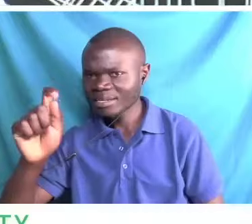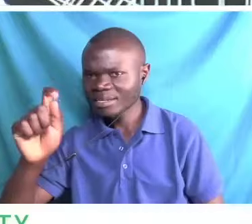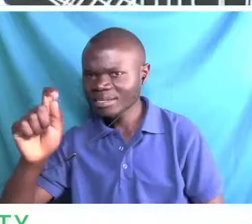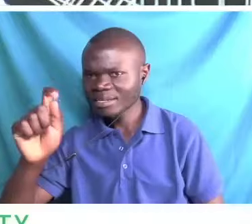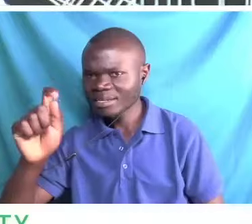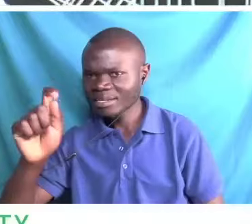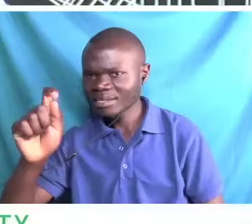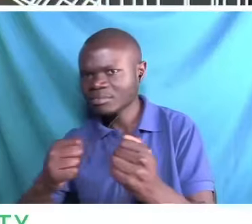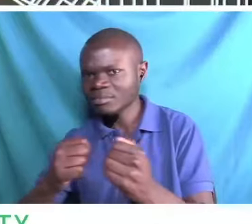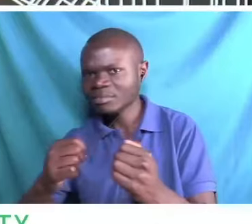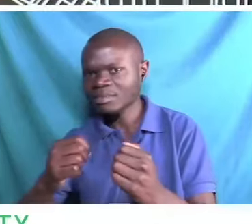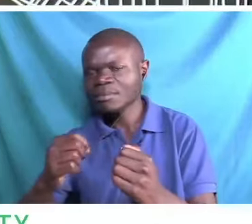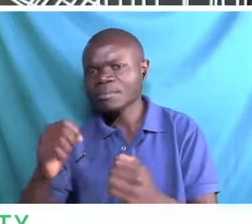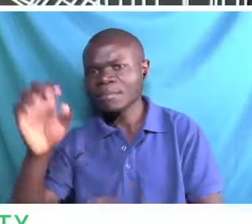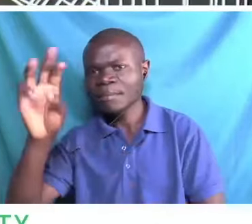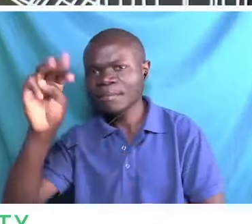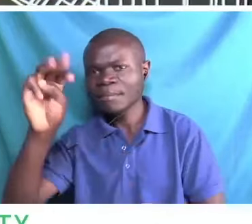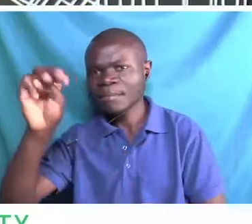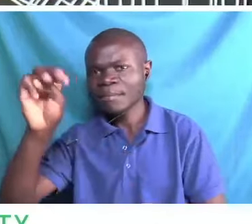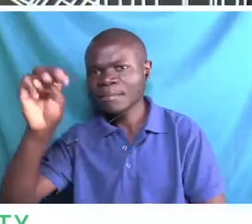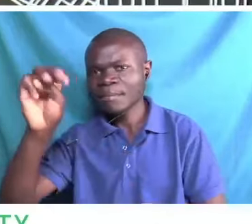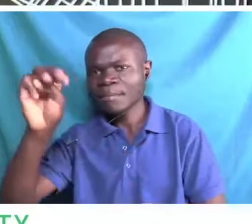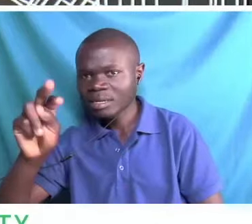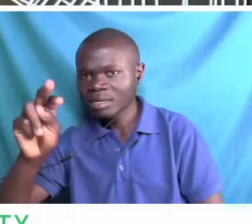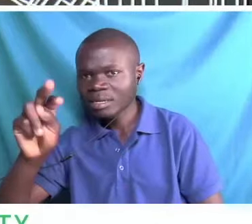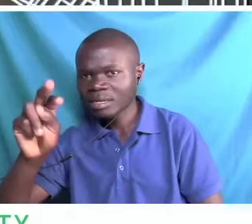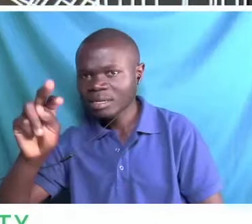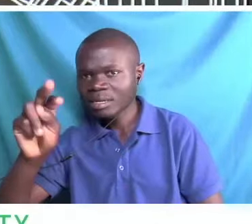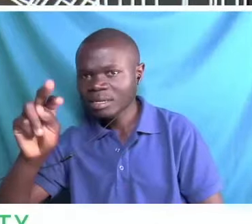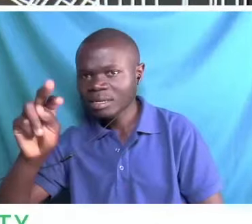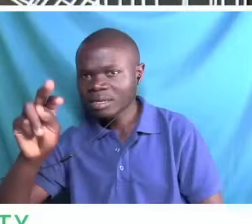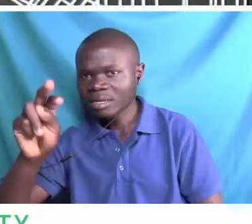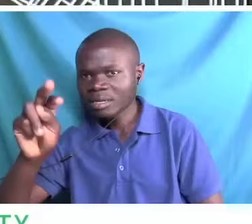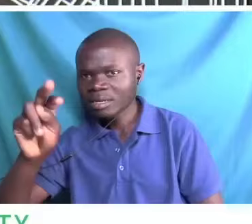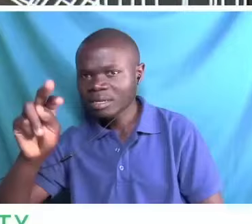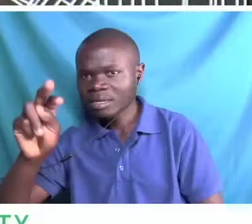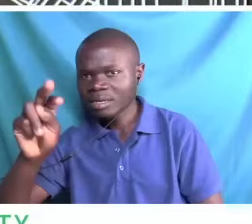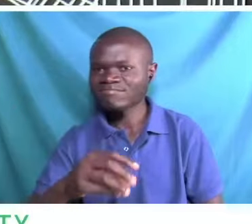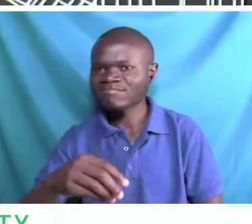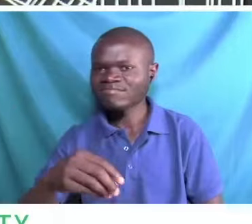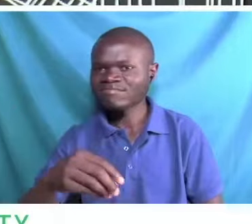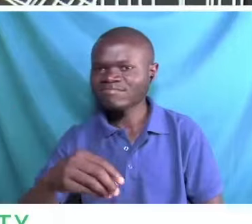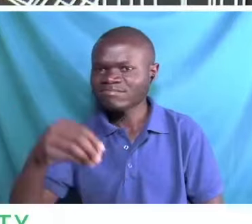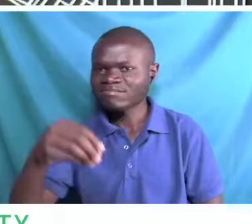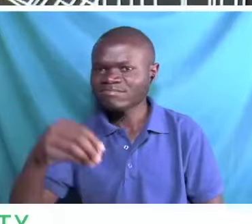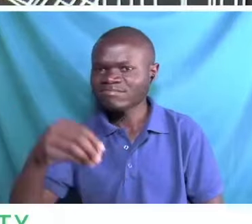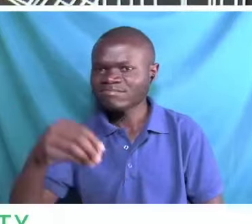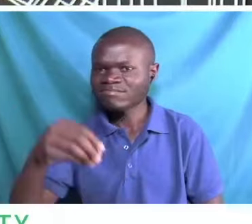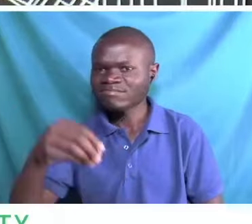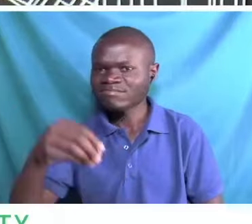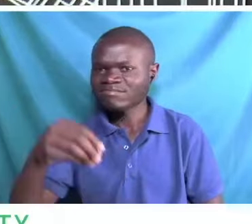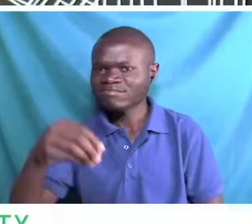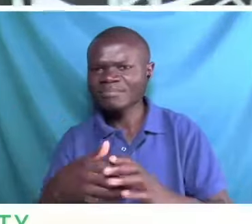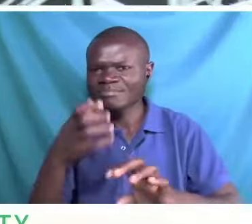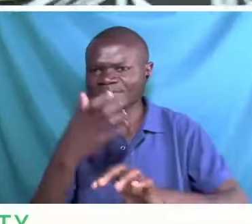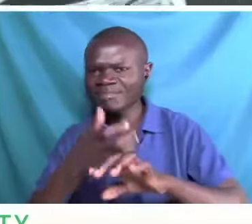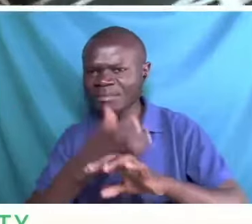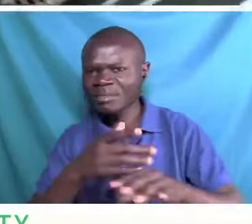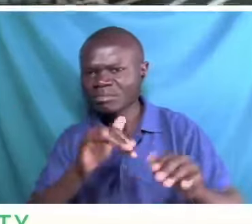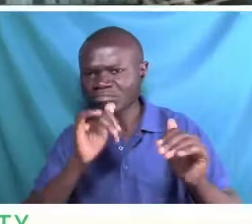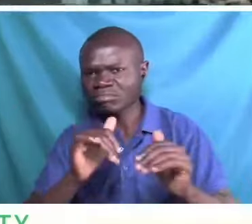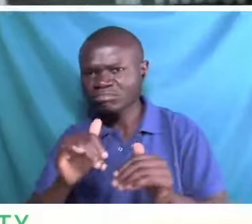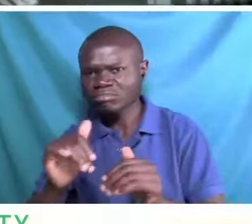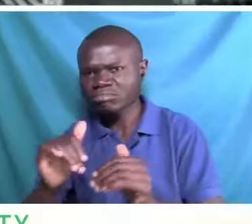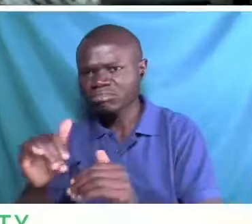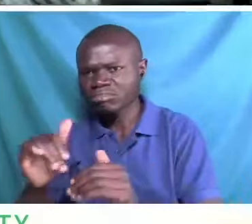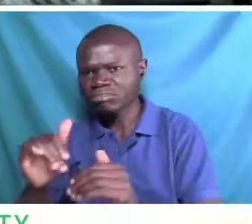lifted the magnet, all the metals just followed up. And it just hit me that when your heart is